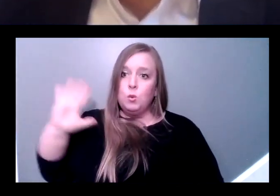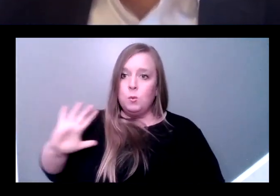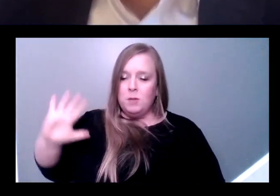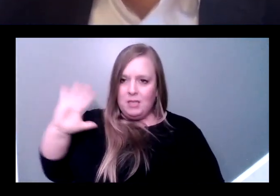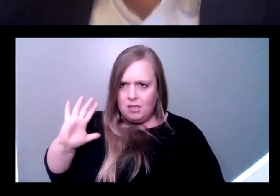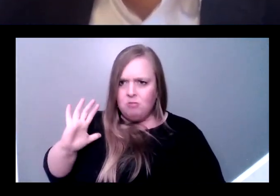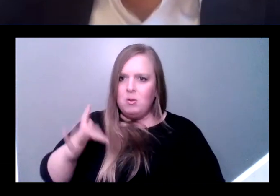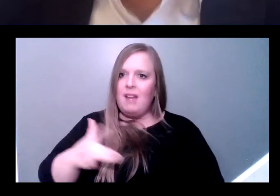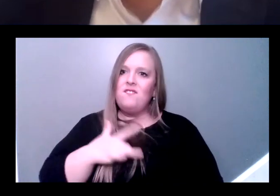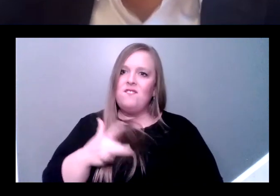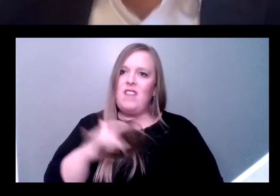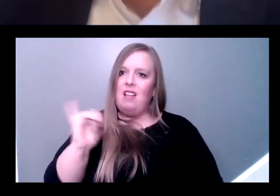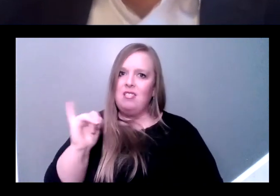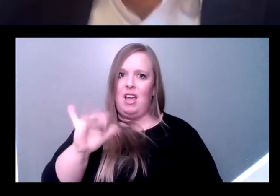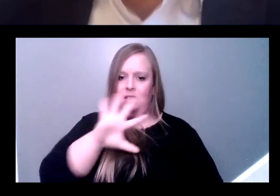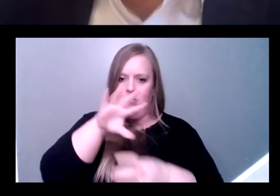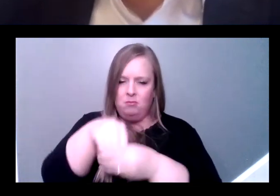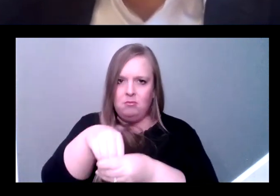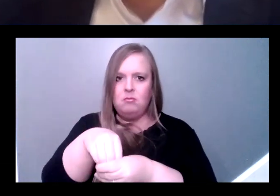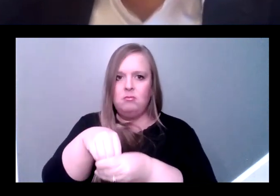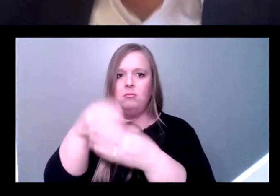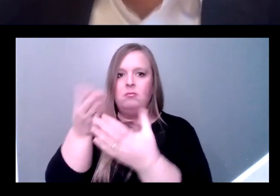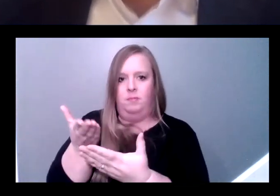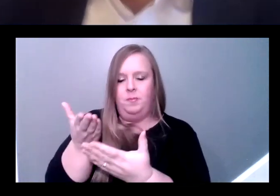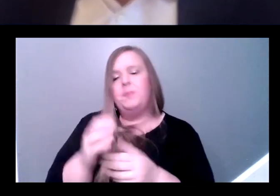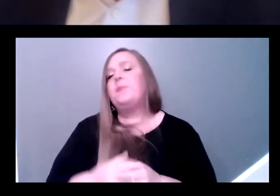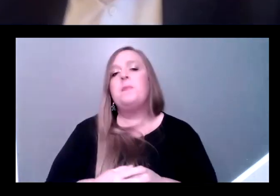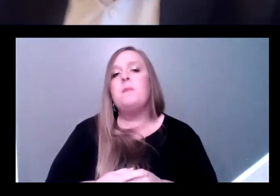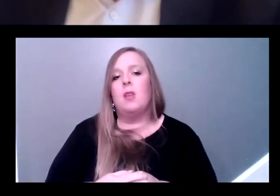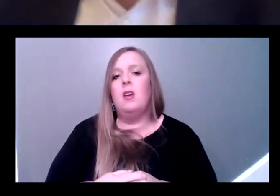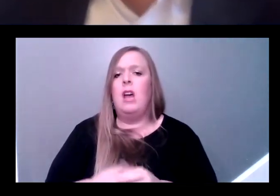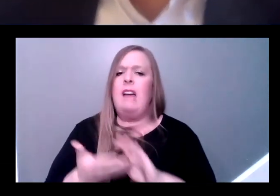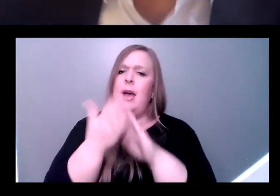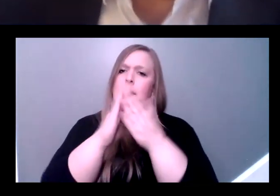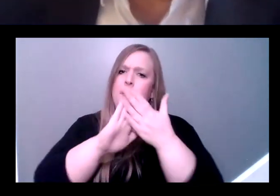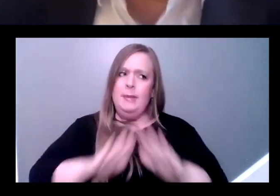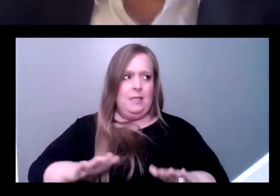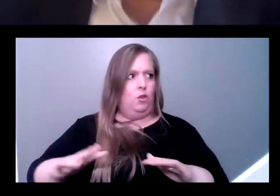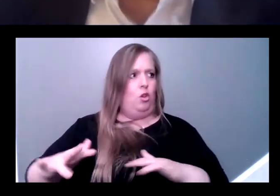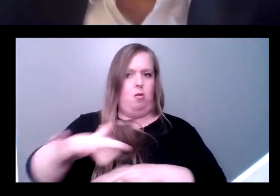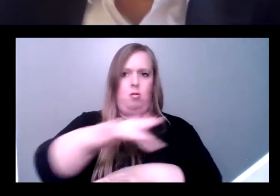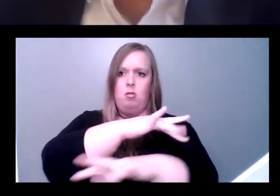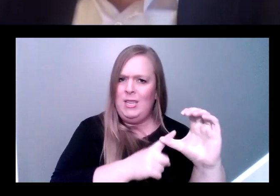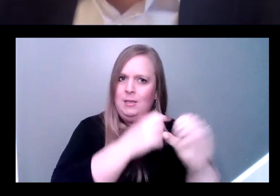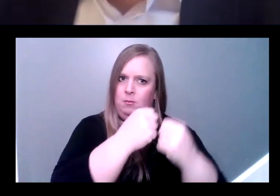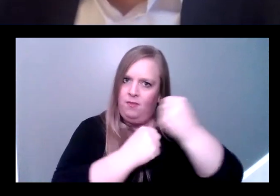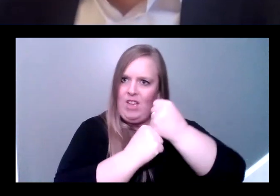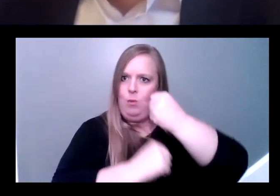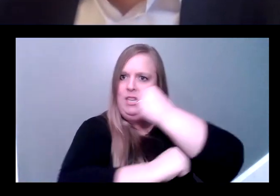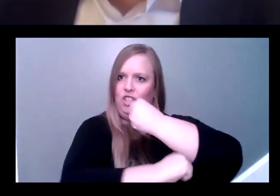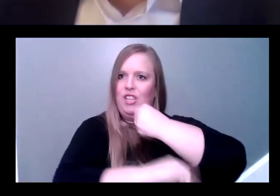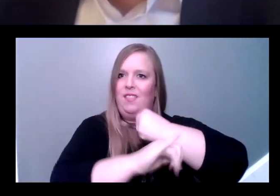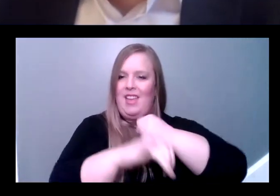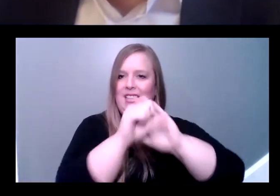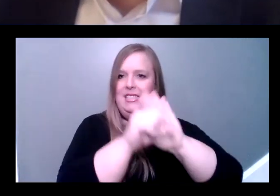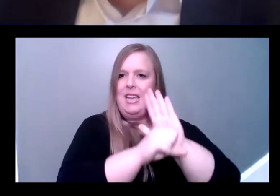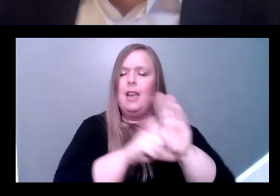lead to the genocide, which in Bosnia, Herzegovina, which began in 1992. By the way, CBIH, that